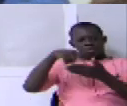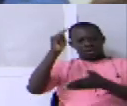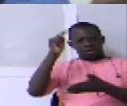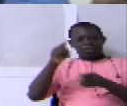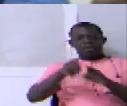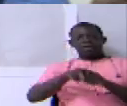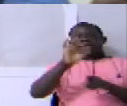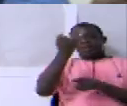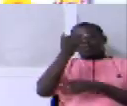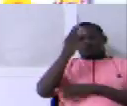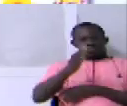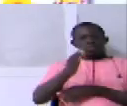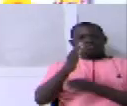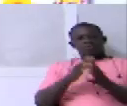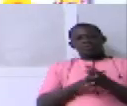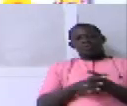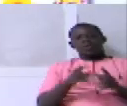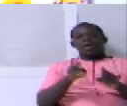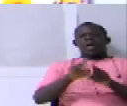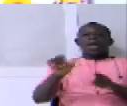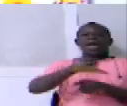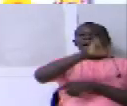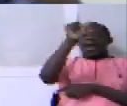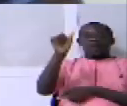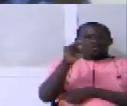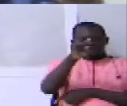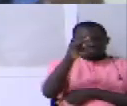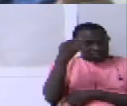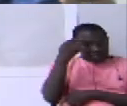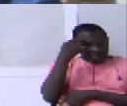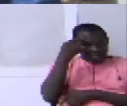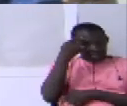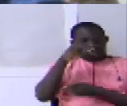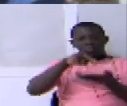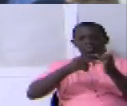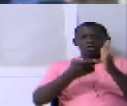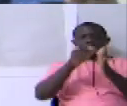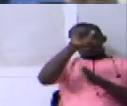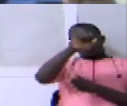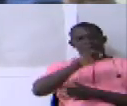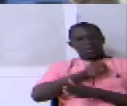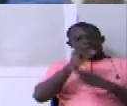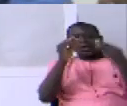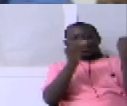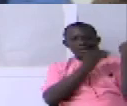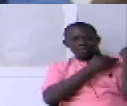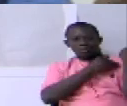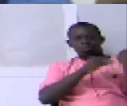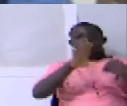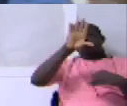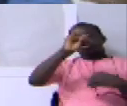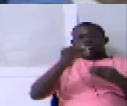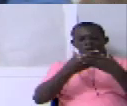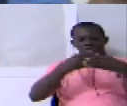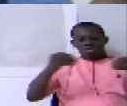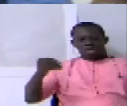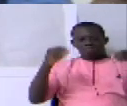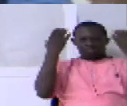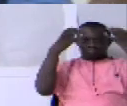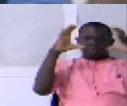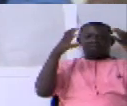That's true. And you thought it was your prerogative to deal with the matter, correct?